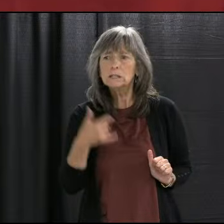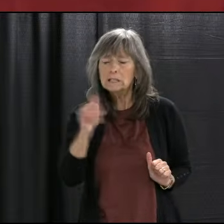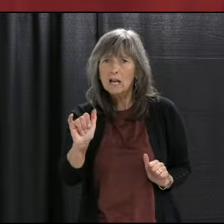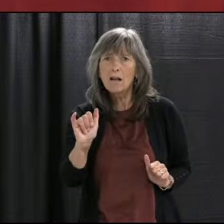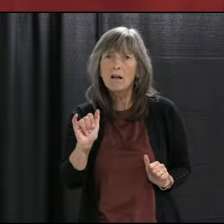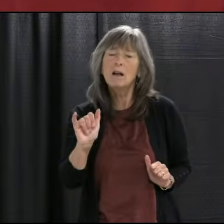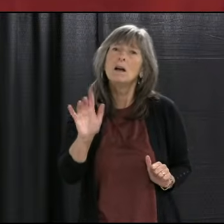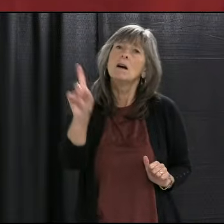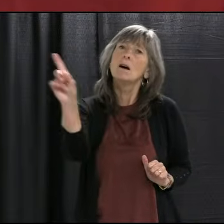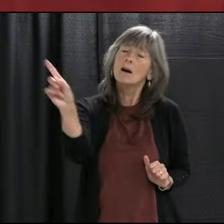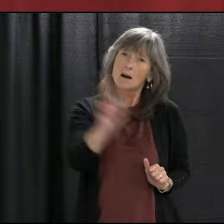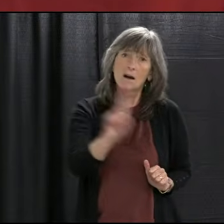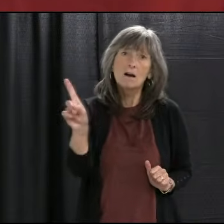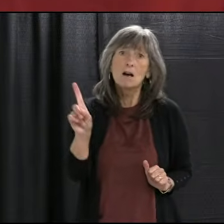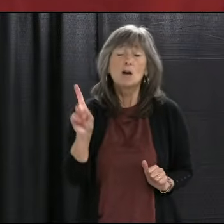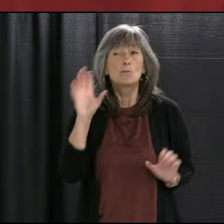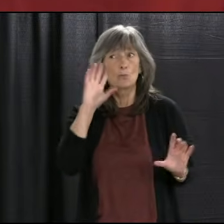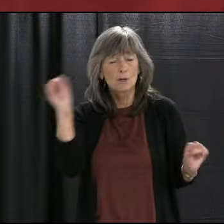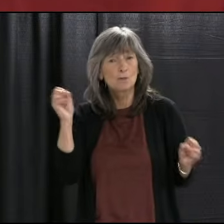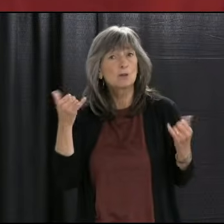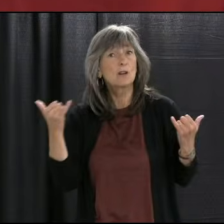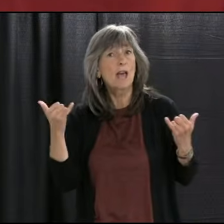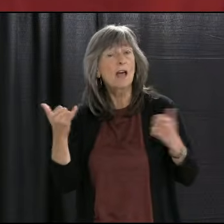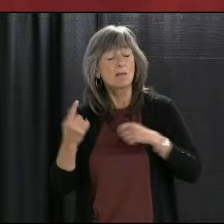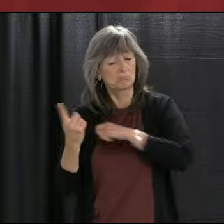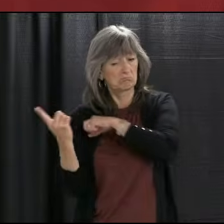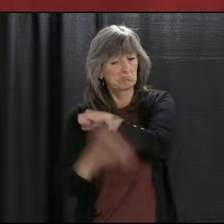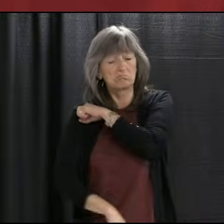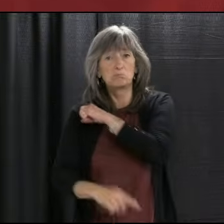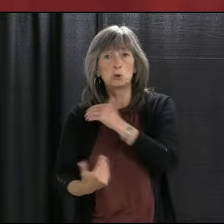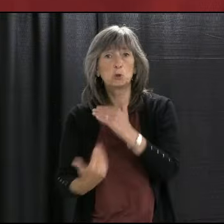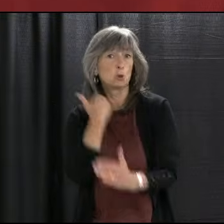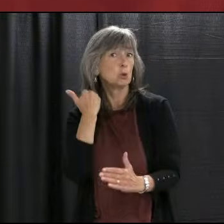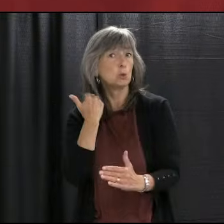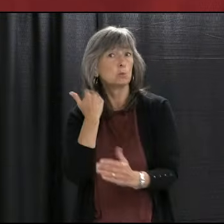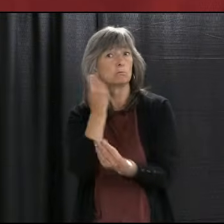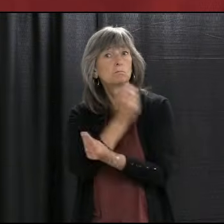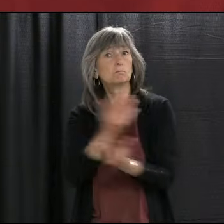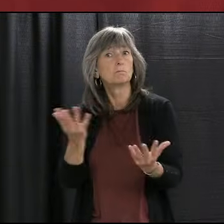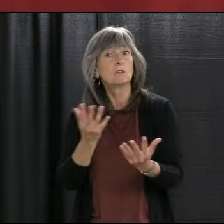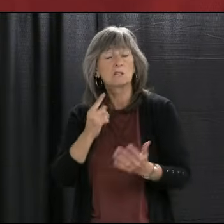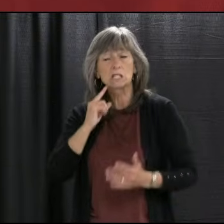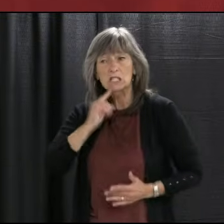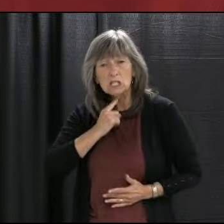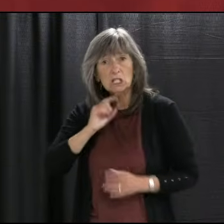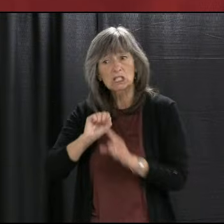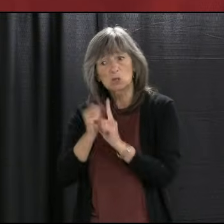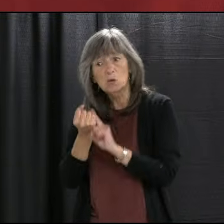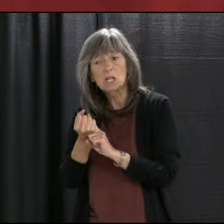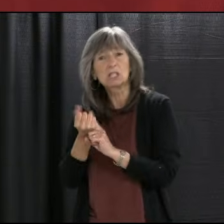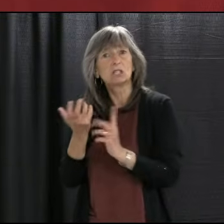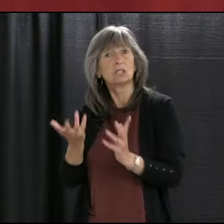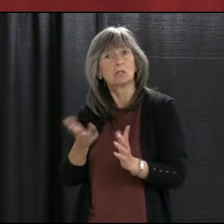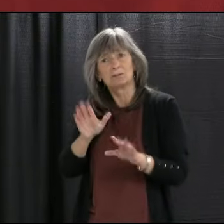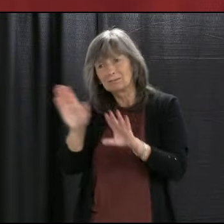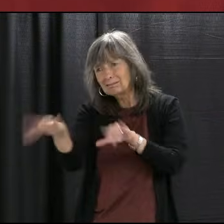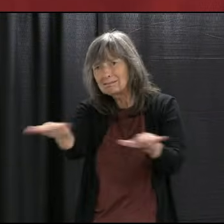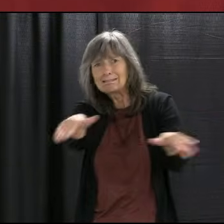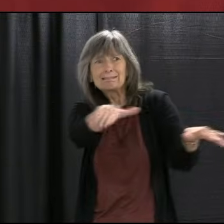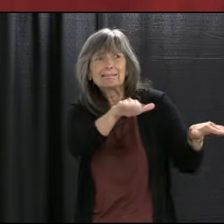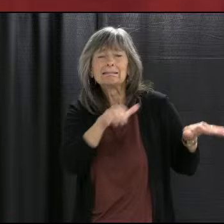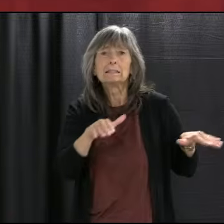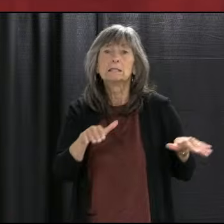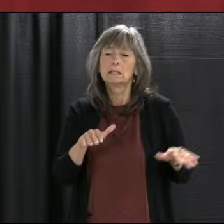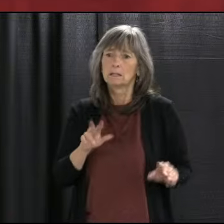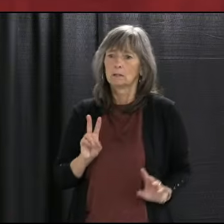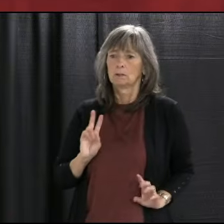heavy, serious consequences for what is a serious situation in our province. And I hope folks become aware of that, look